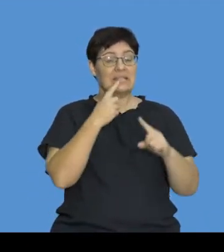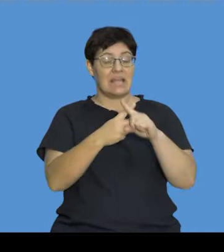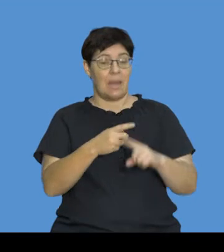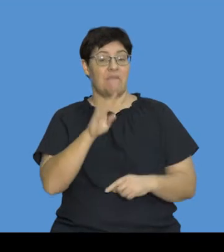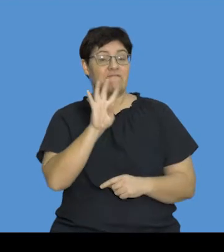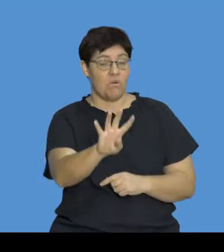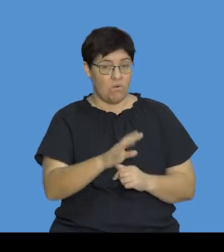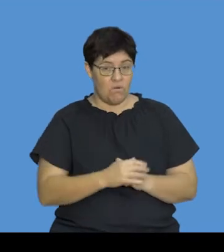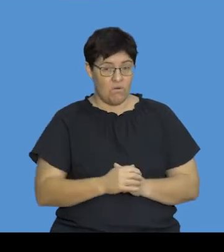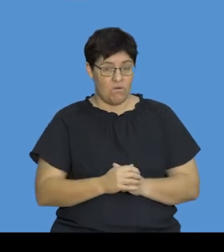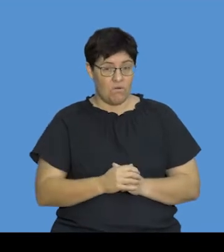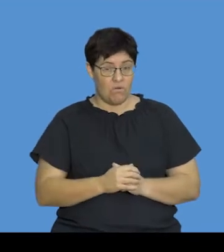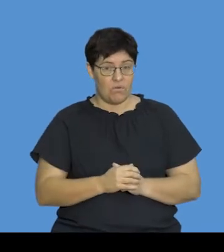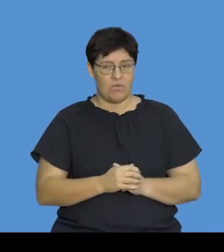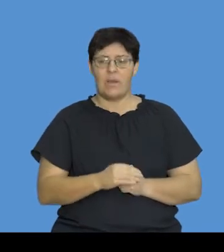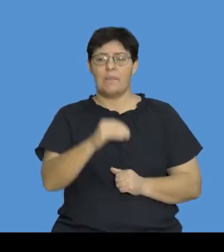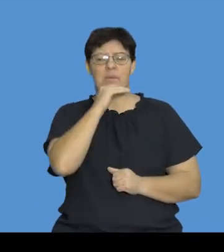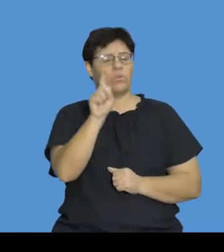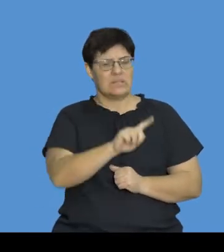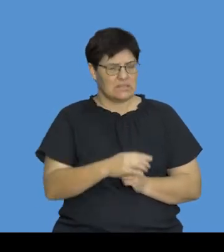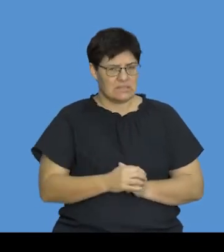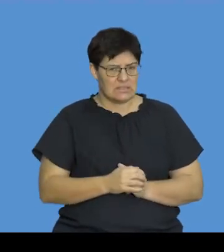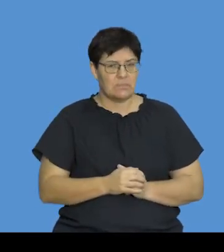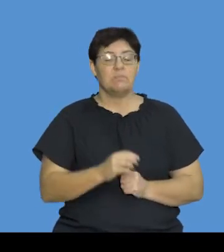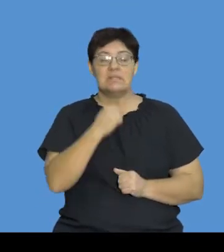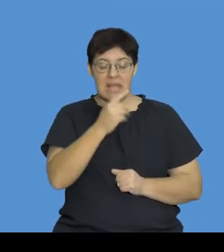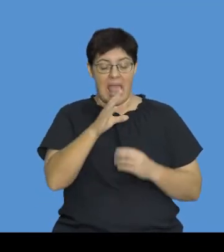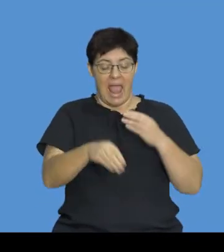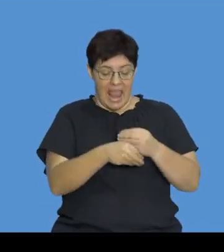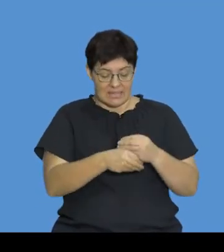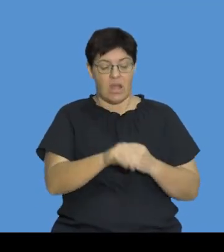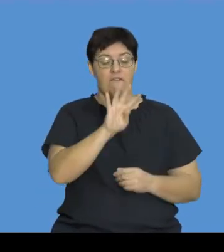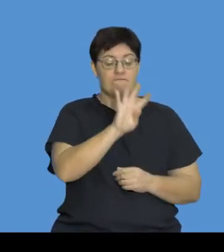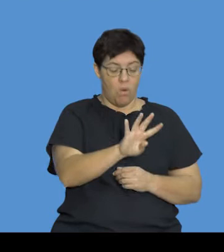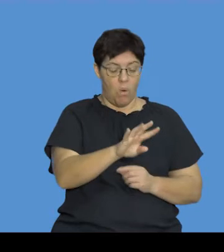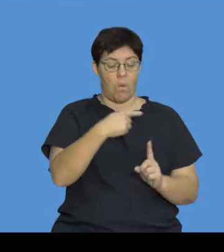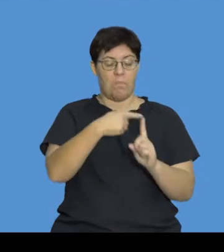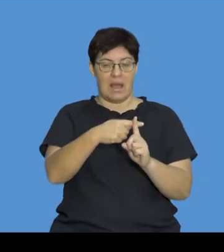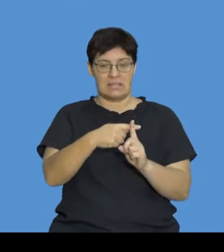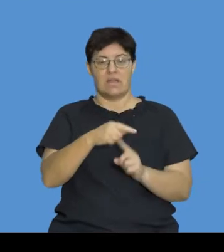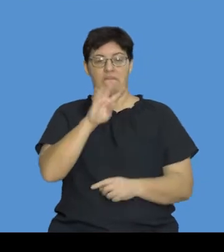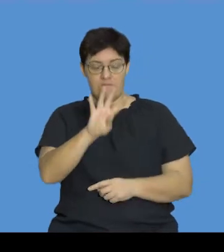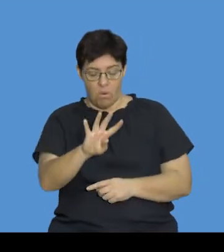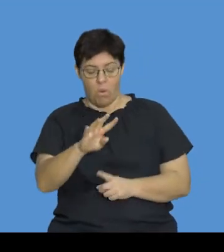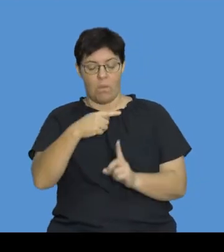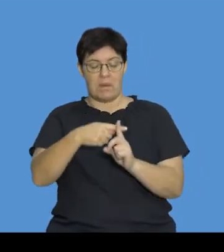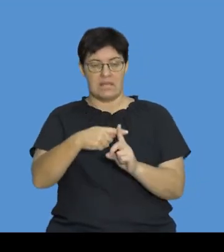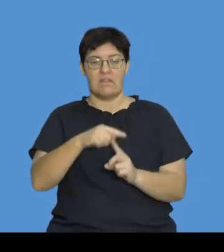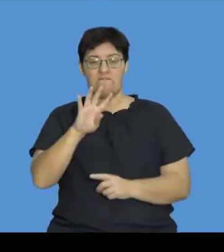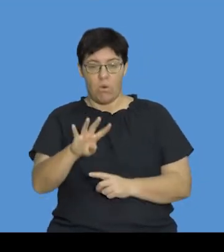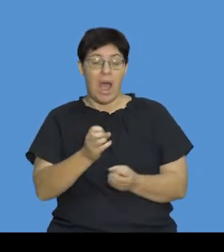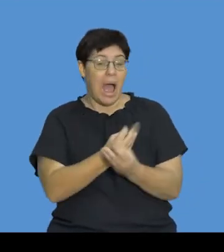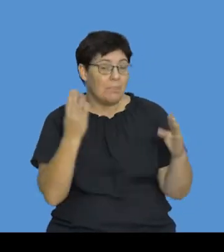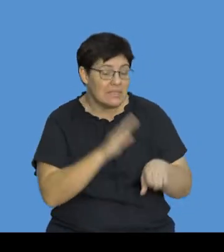by 4, what that means is I am adding 4 to itself 3 times, or I